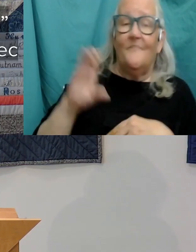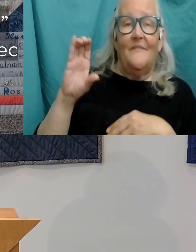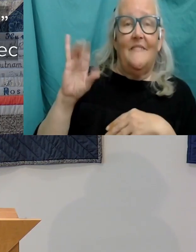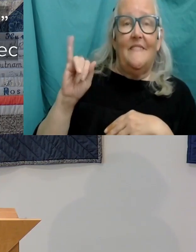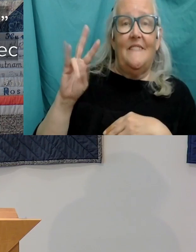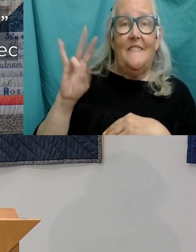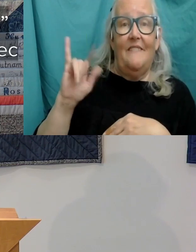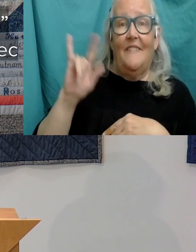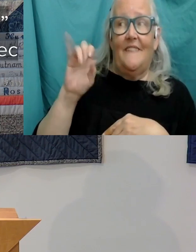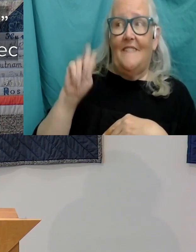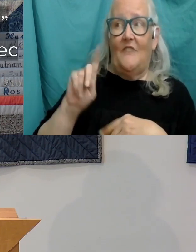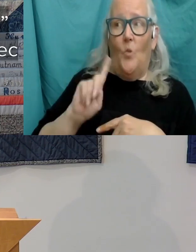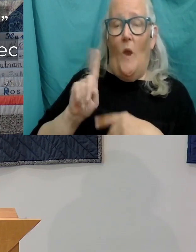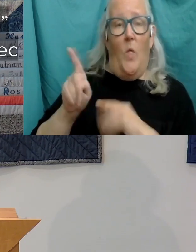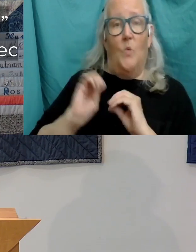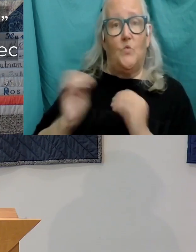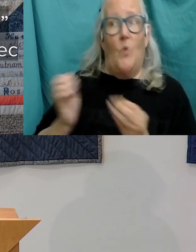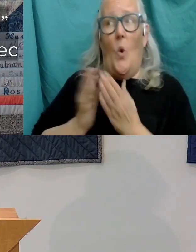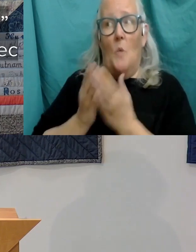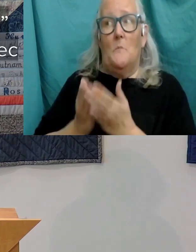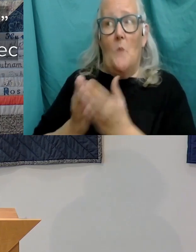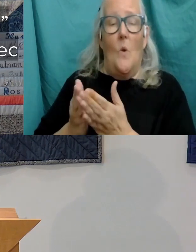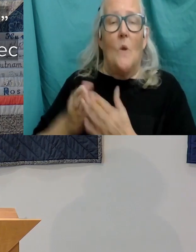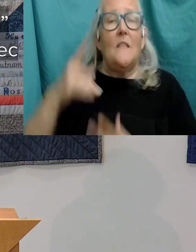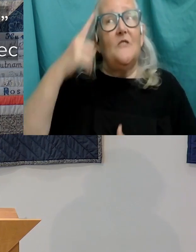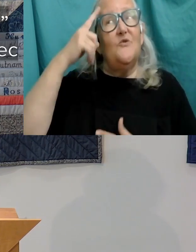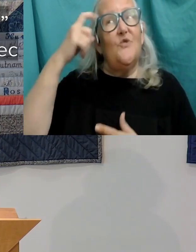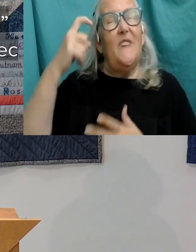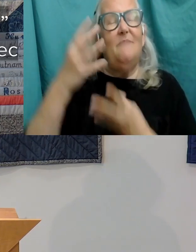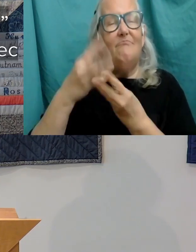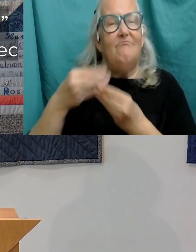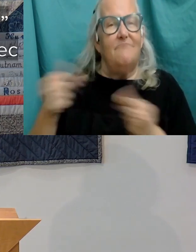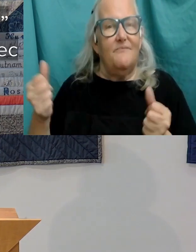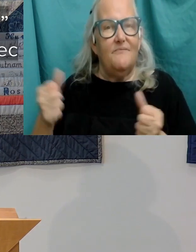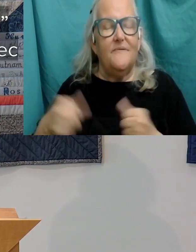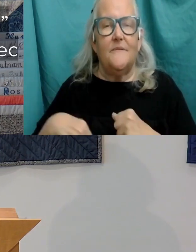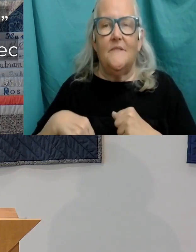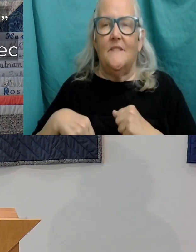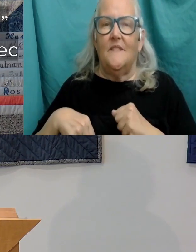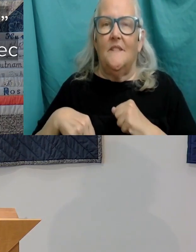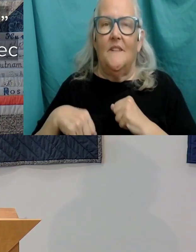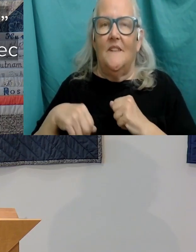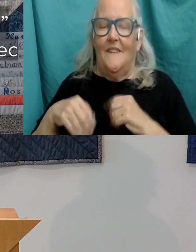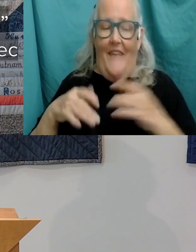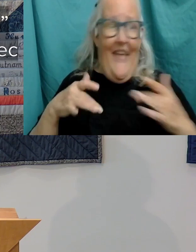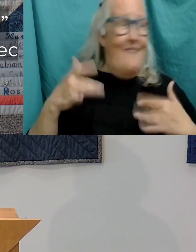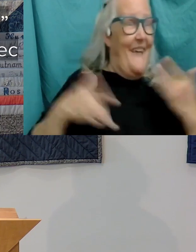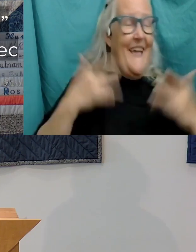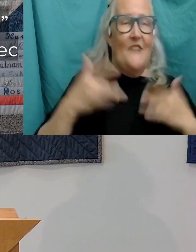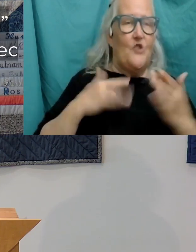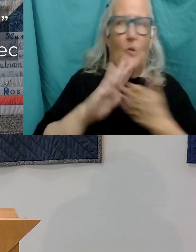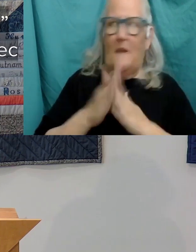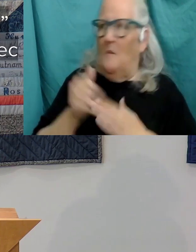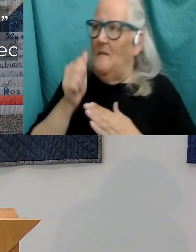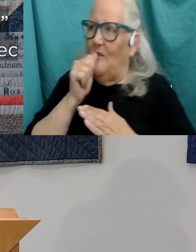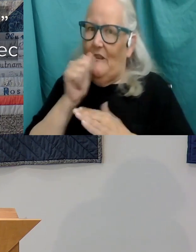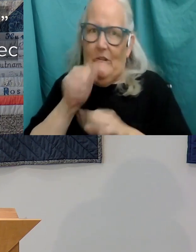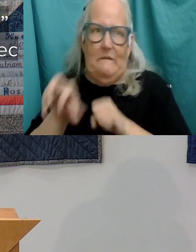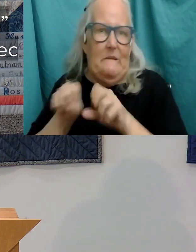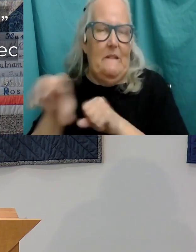dreams dry up, espionage takes the place of adventure, and the police take the place of the pirates.